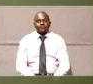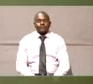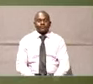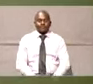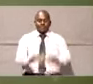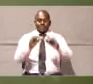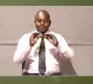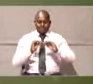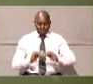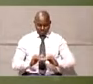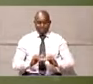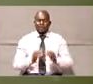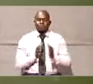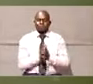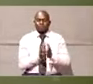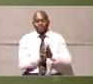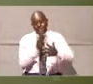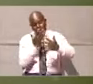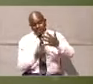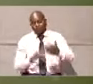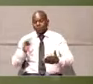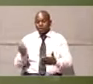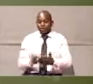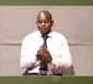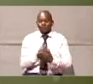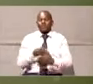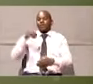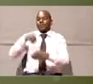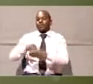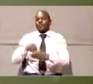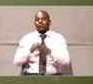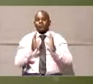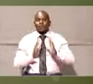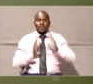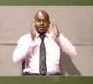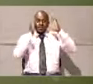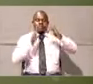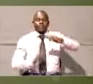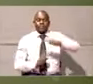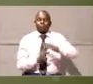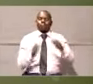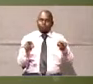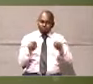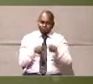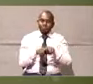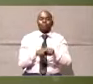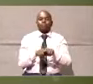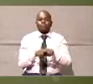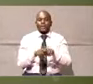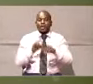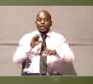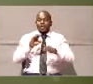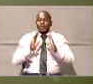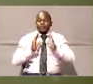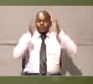Now that's the biography of our newly elected Archbishop. Now still with the